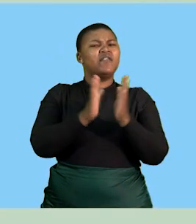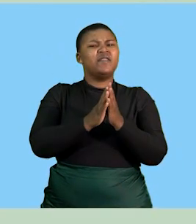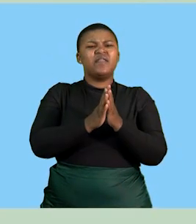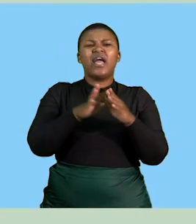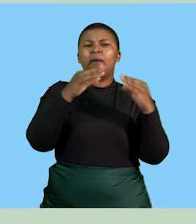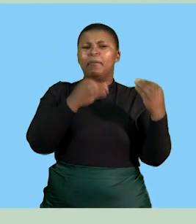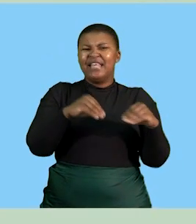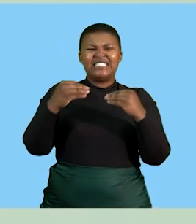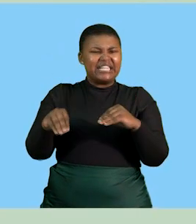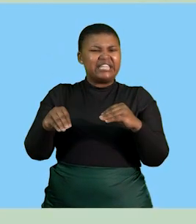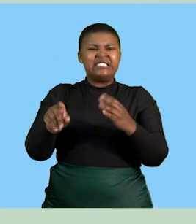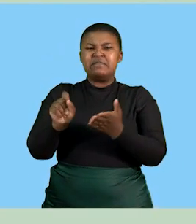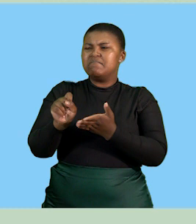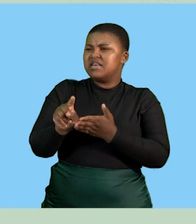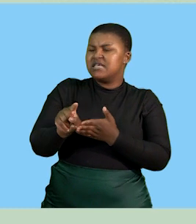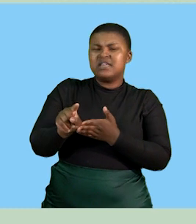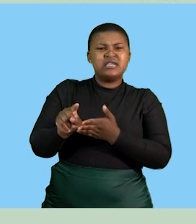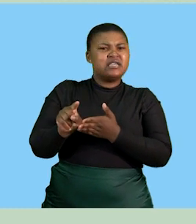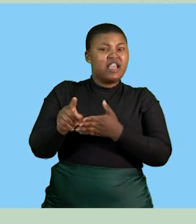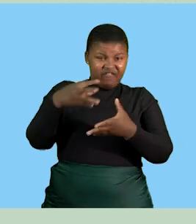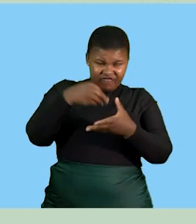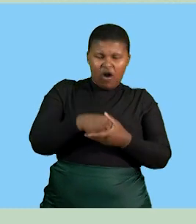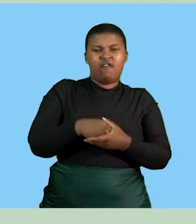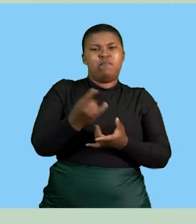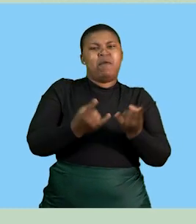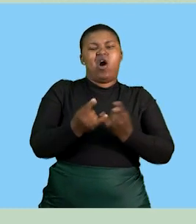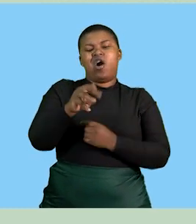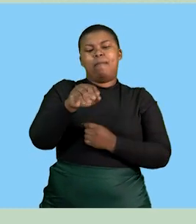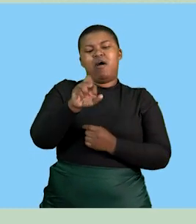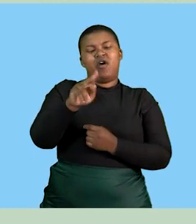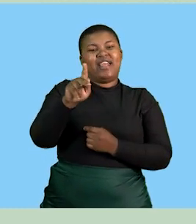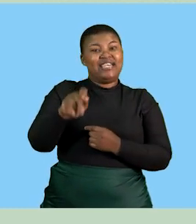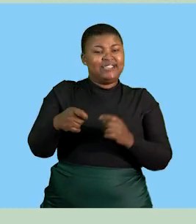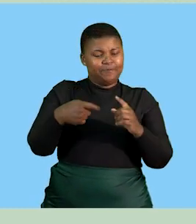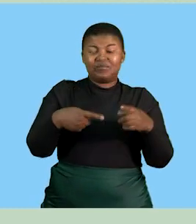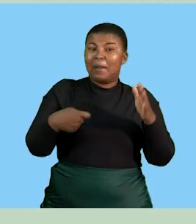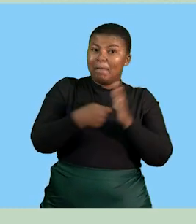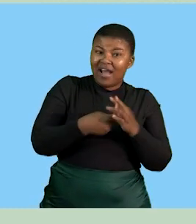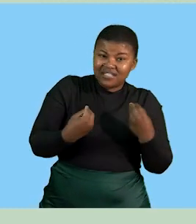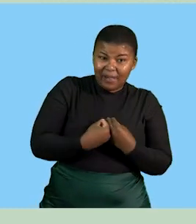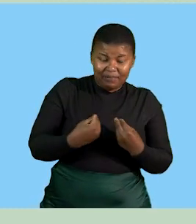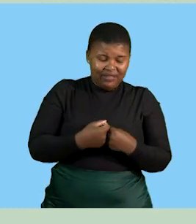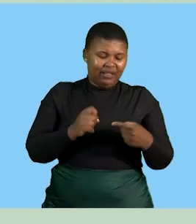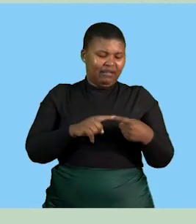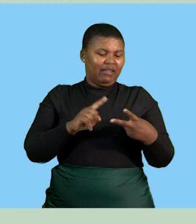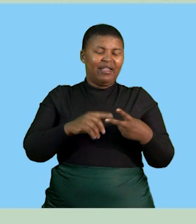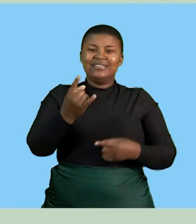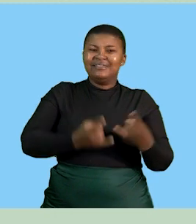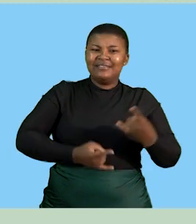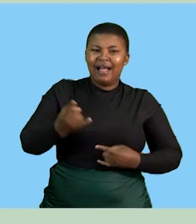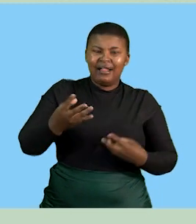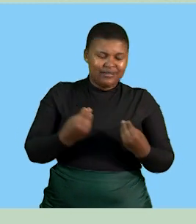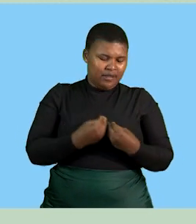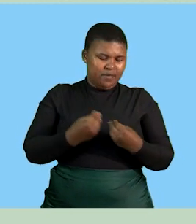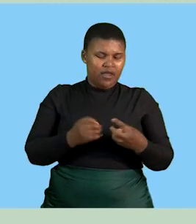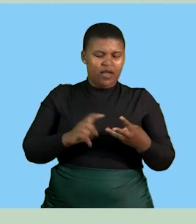take place in the market environment? For example, the buying of your products, the selling of products, and even